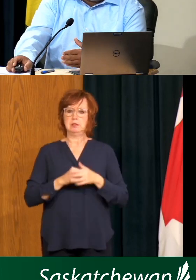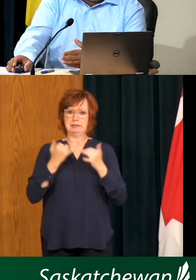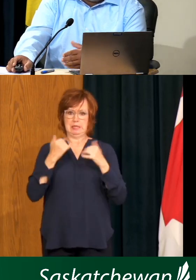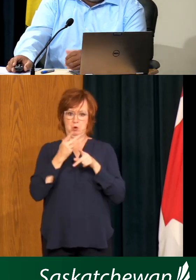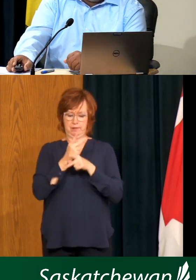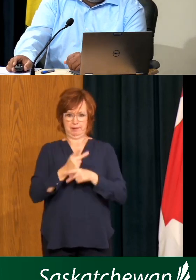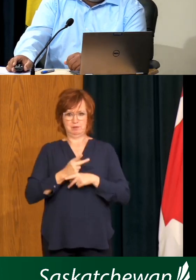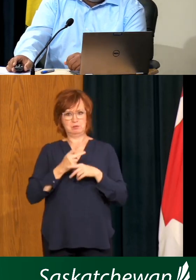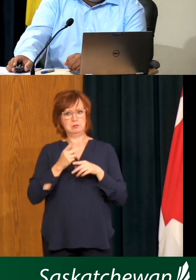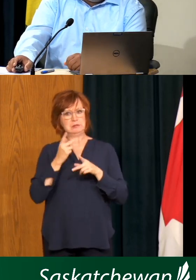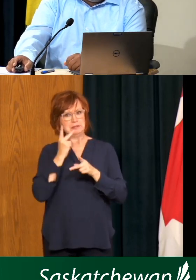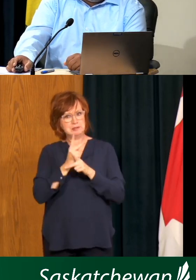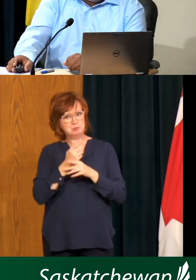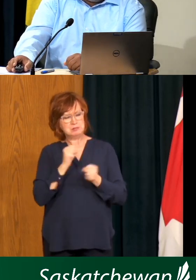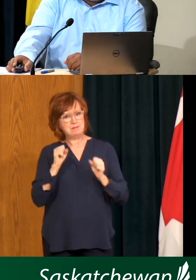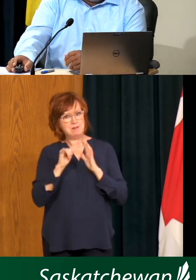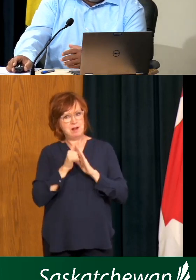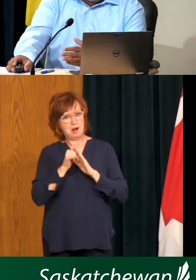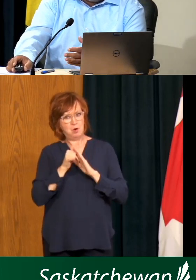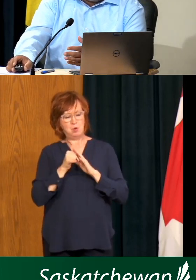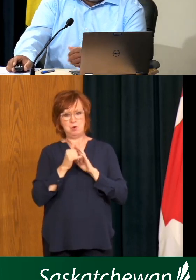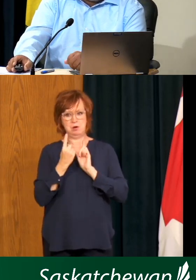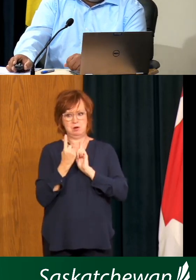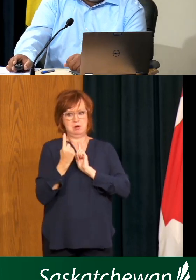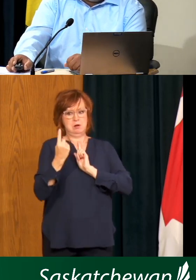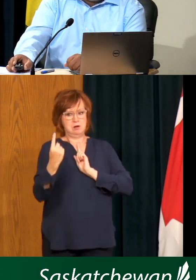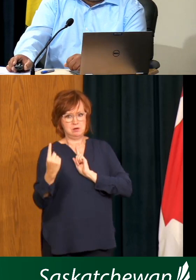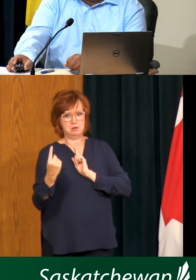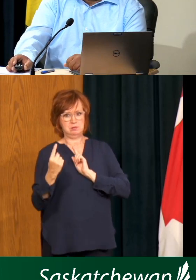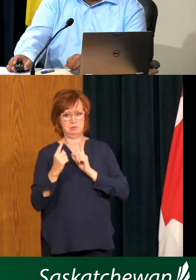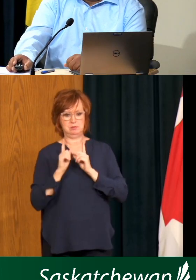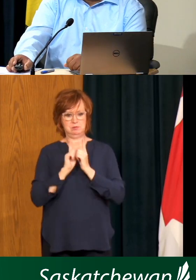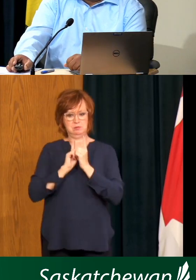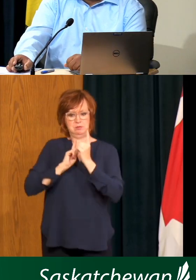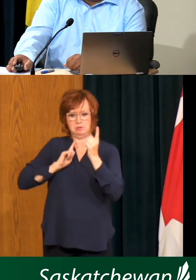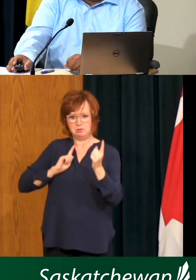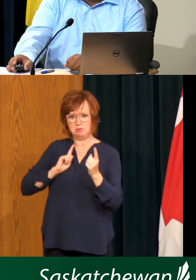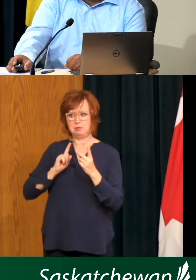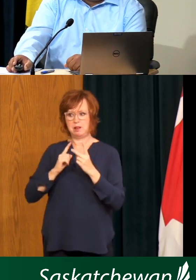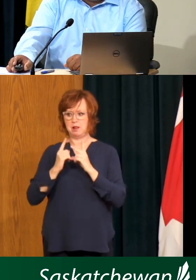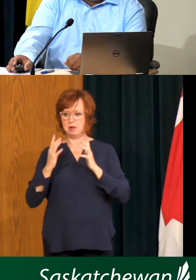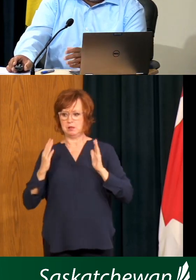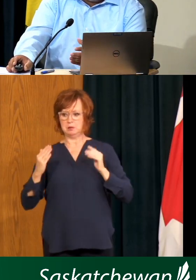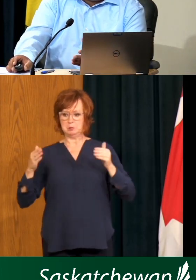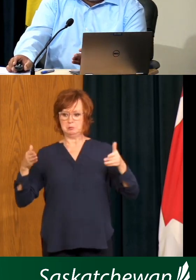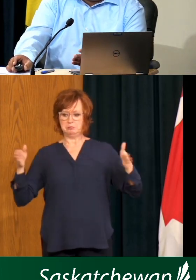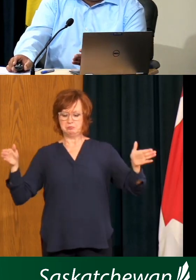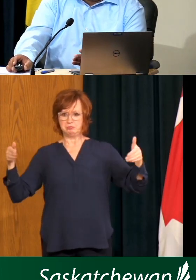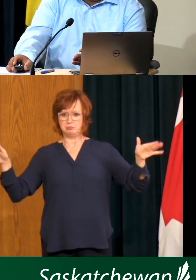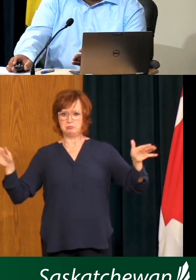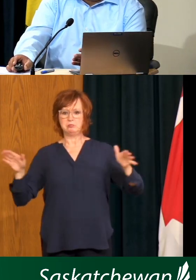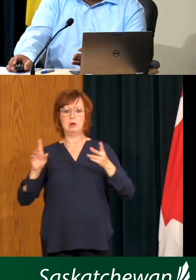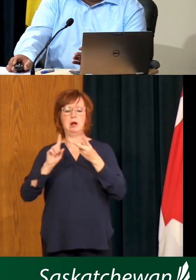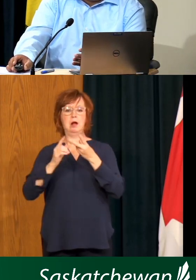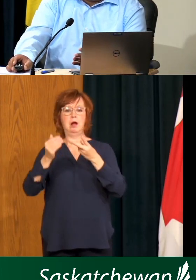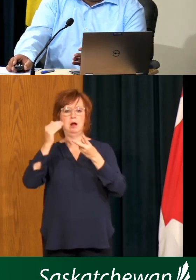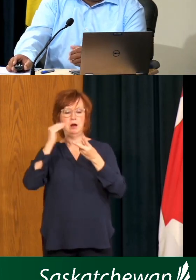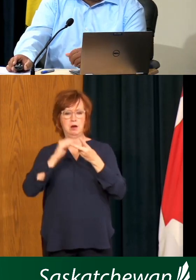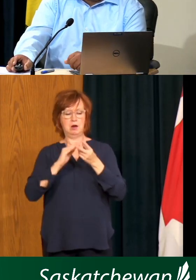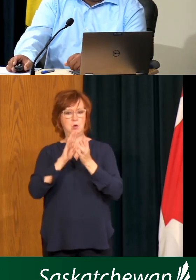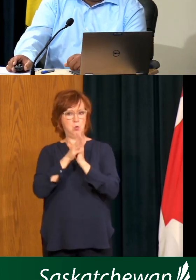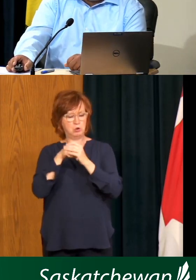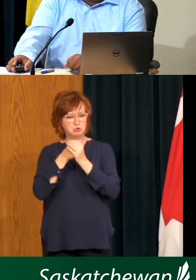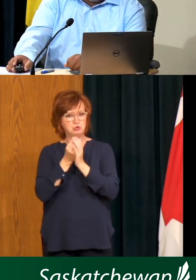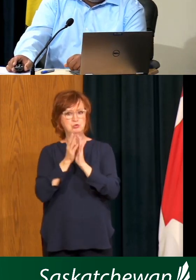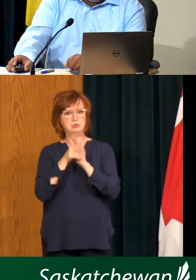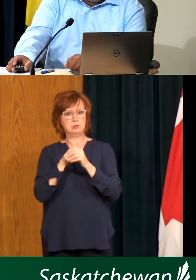keeping each other safe, and so that we continue to see this lower trend of hospitalizations. And while every death is a